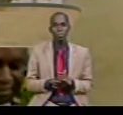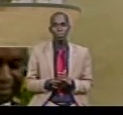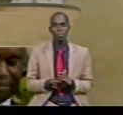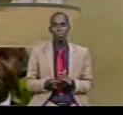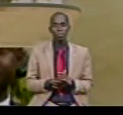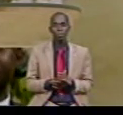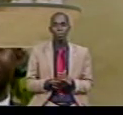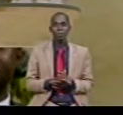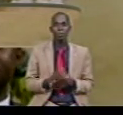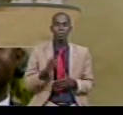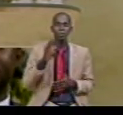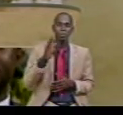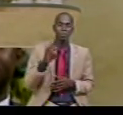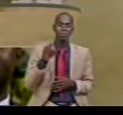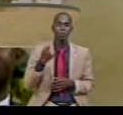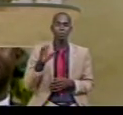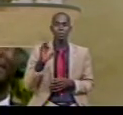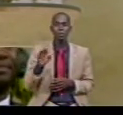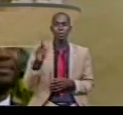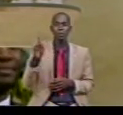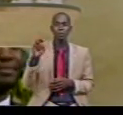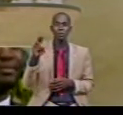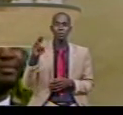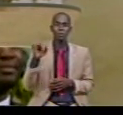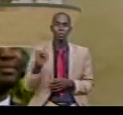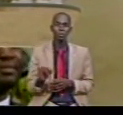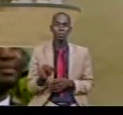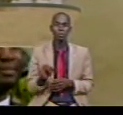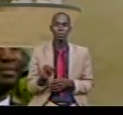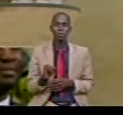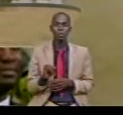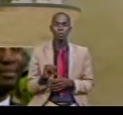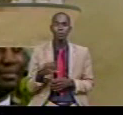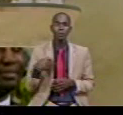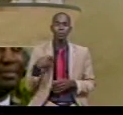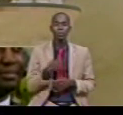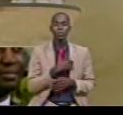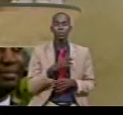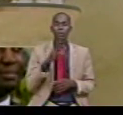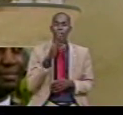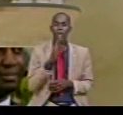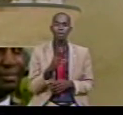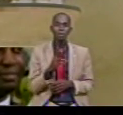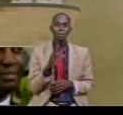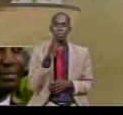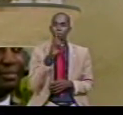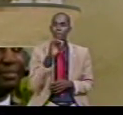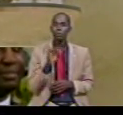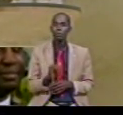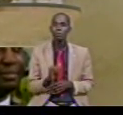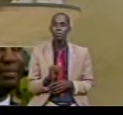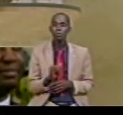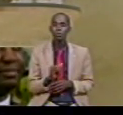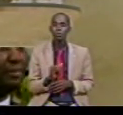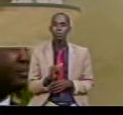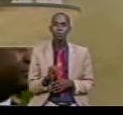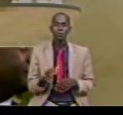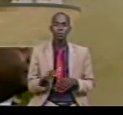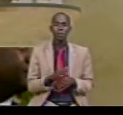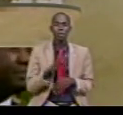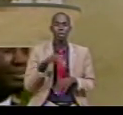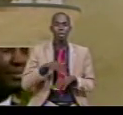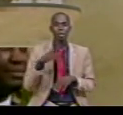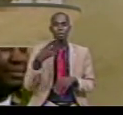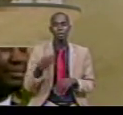Pastor Dr. W.F. KUMUYI. We were extremely encouraged during the Deeper Lives Leadership Strategy